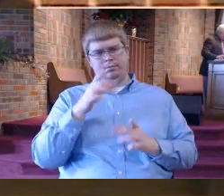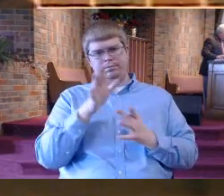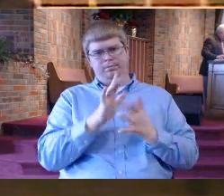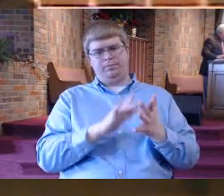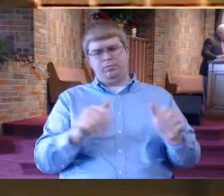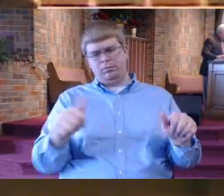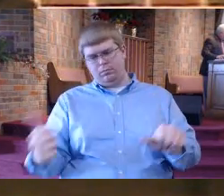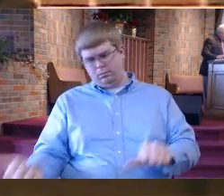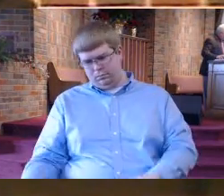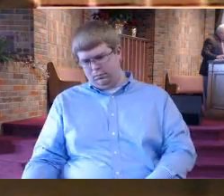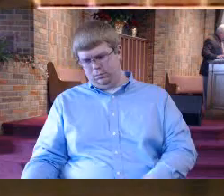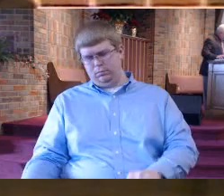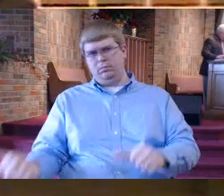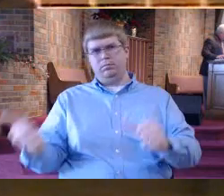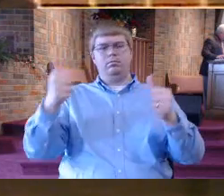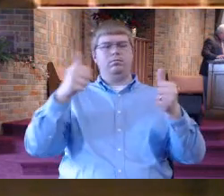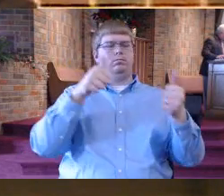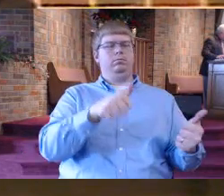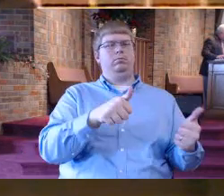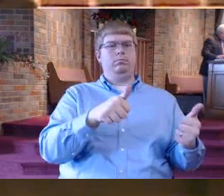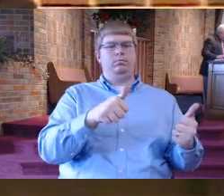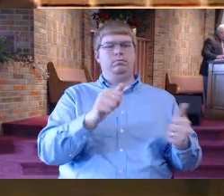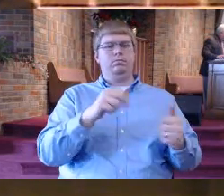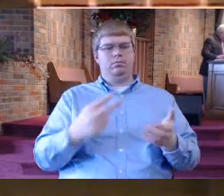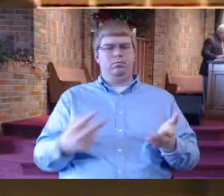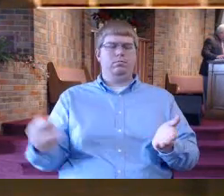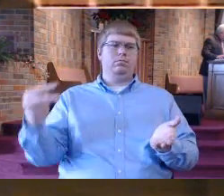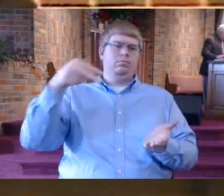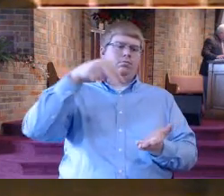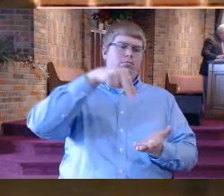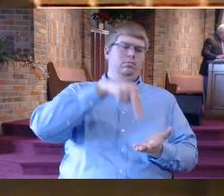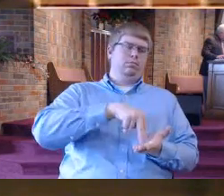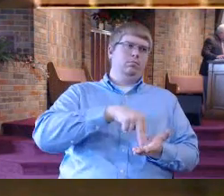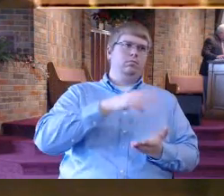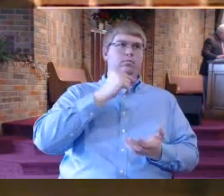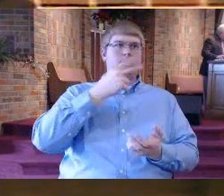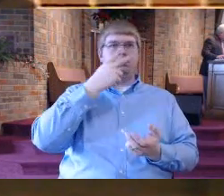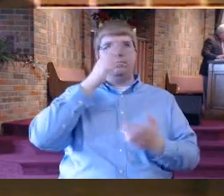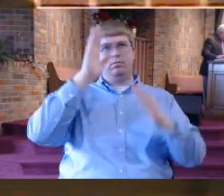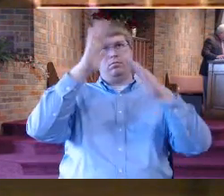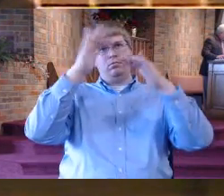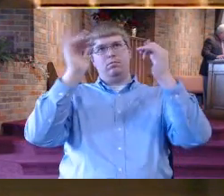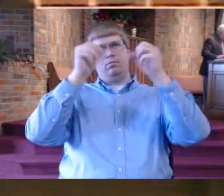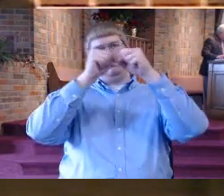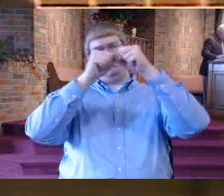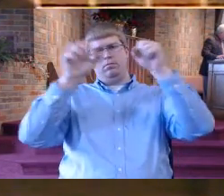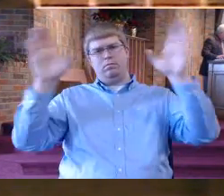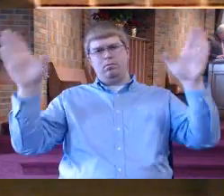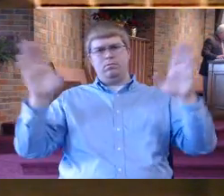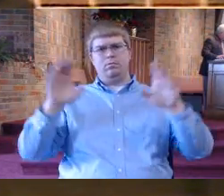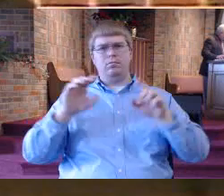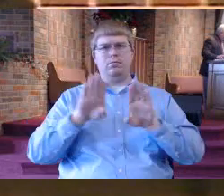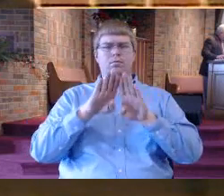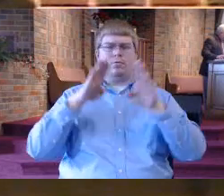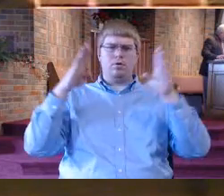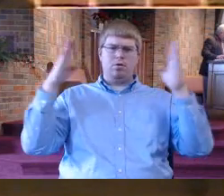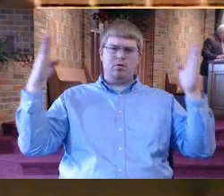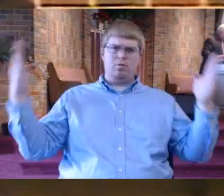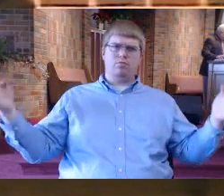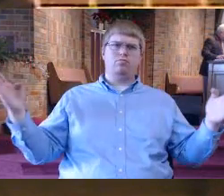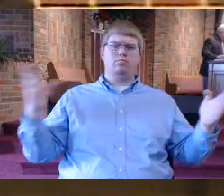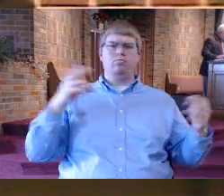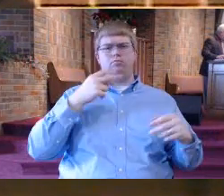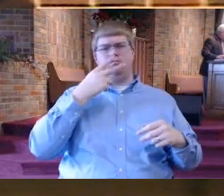baptized, Jesus came up immediately from the water, and behold, the heavens were opened to him. And he saw